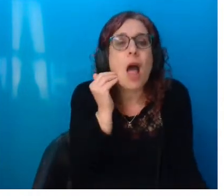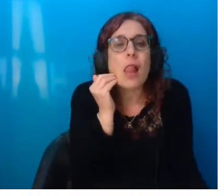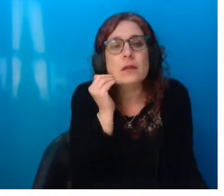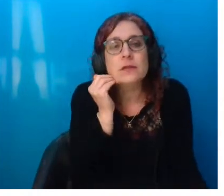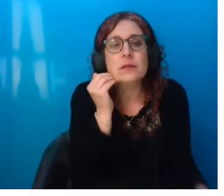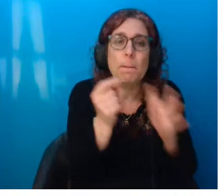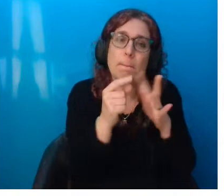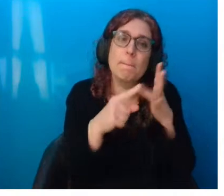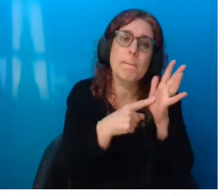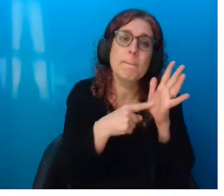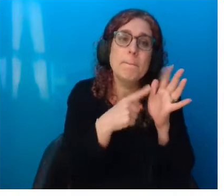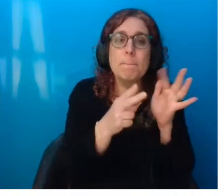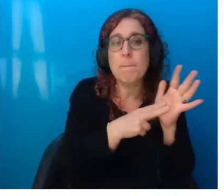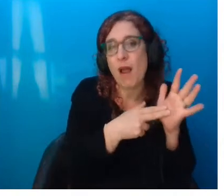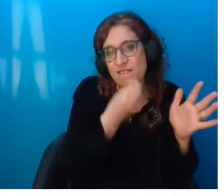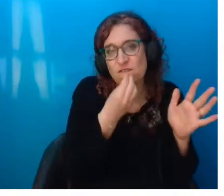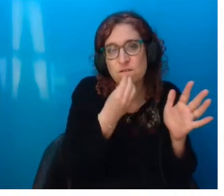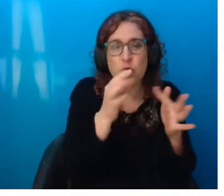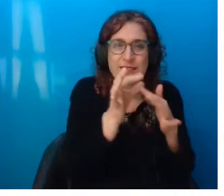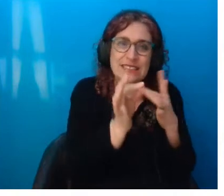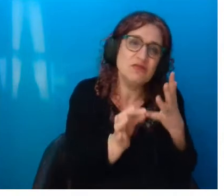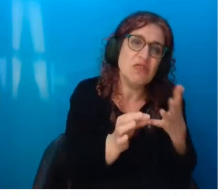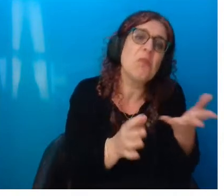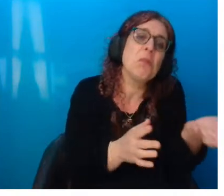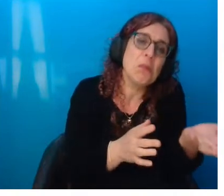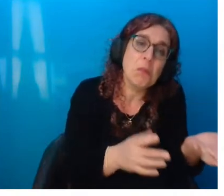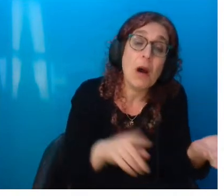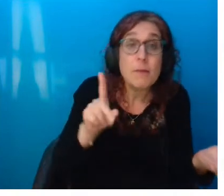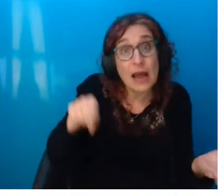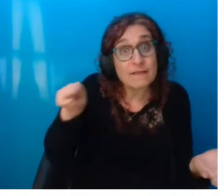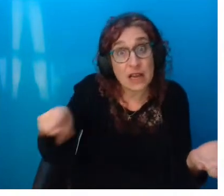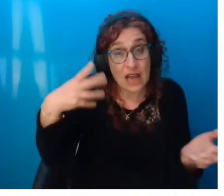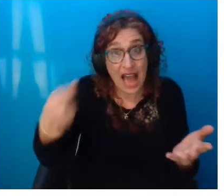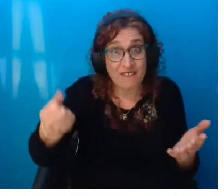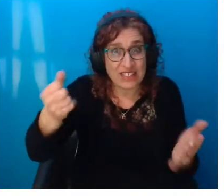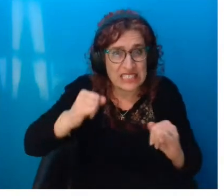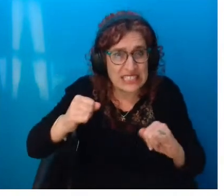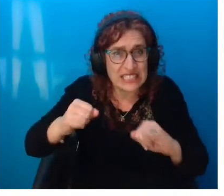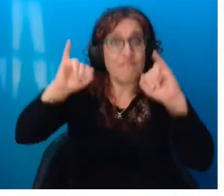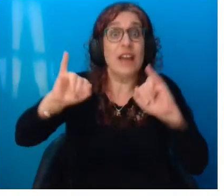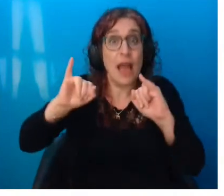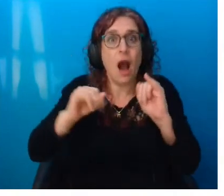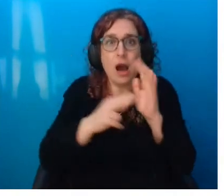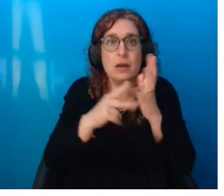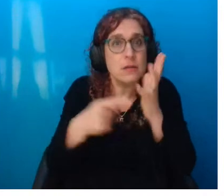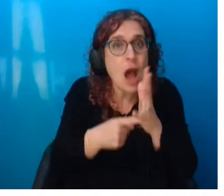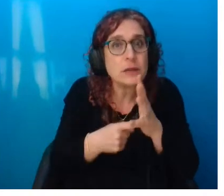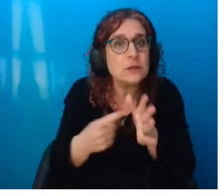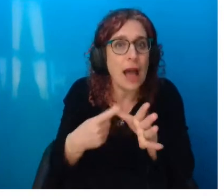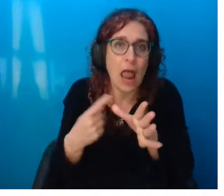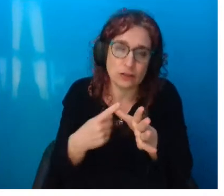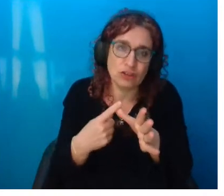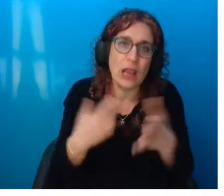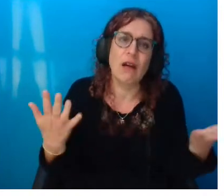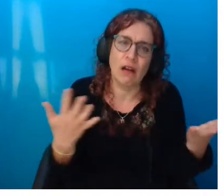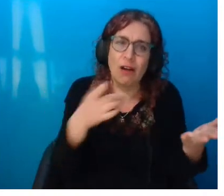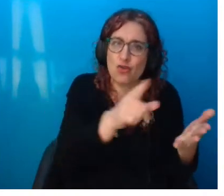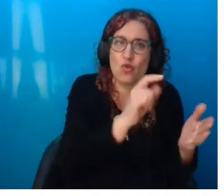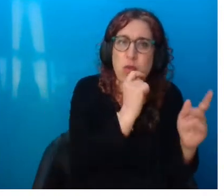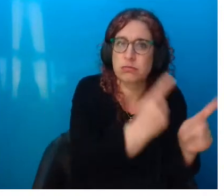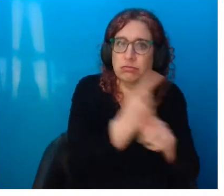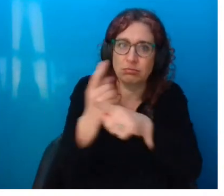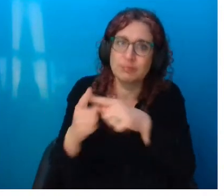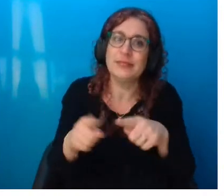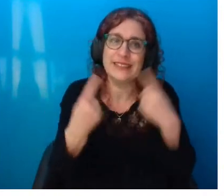food syndrome than we would to somebody with a history of severe nut allergy. So they're obviously going to be avoiding the index food,